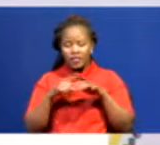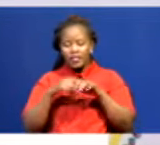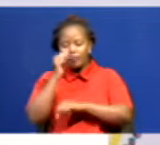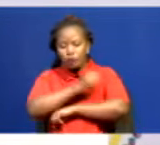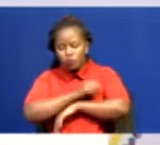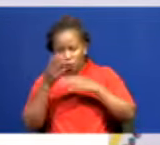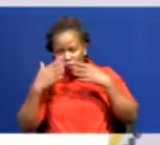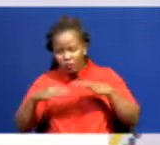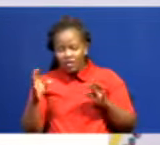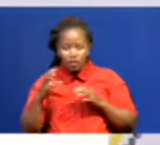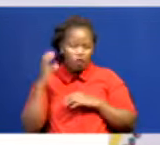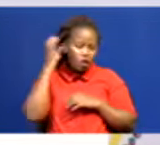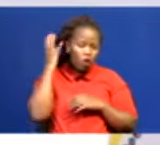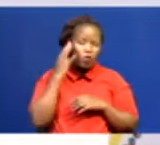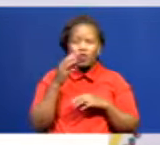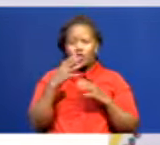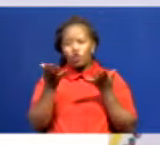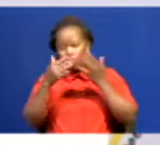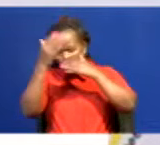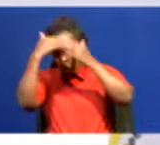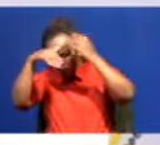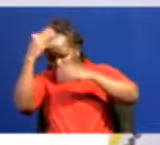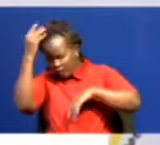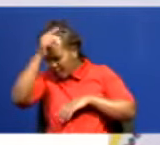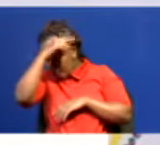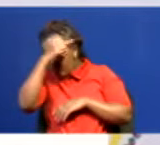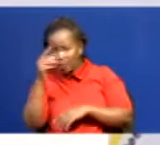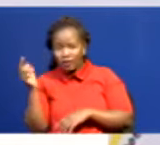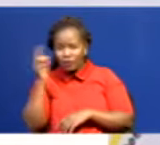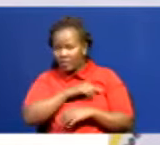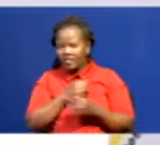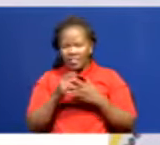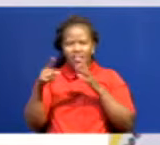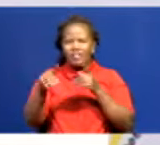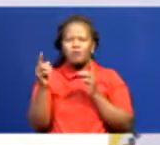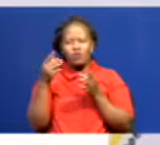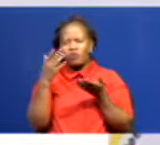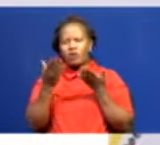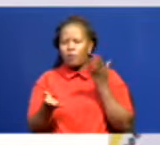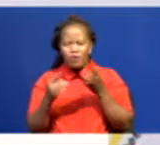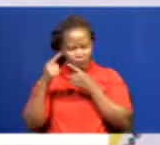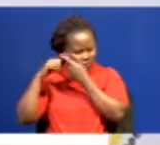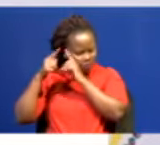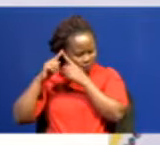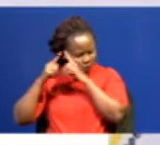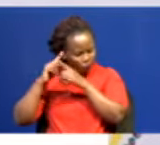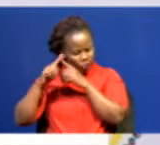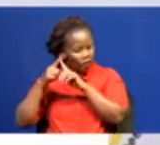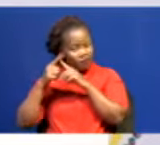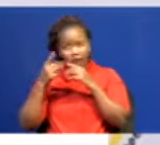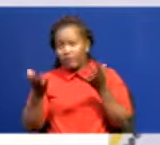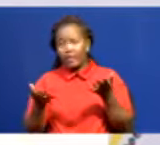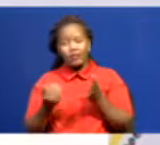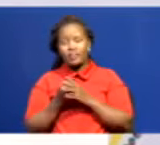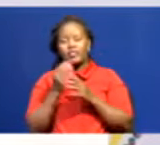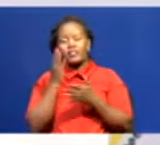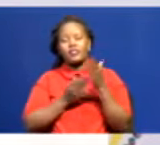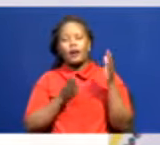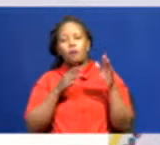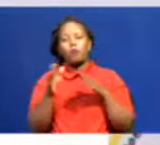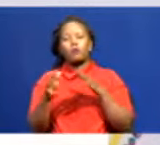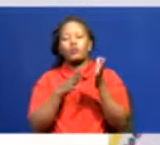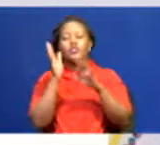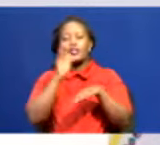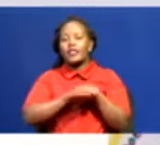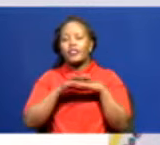or college or with a university degree, they will somehow figure out some opportunity